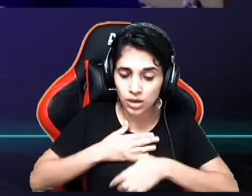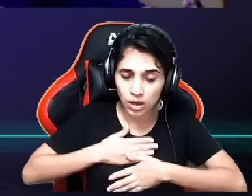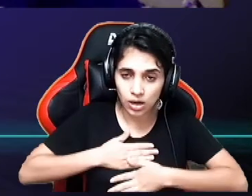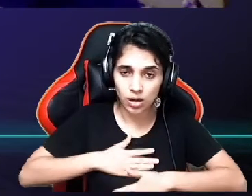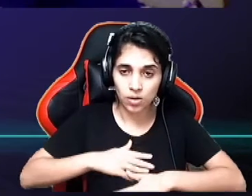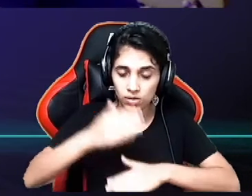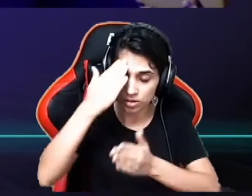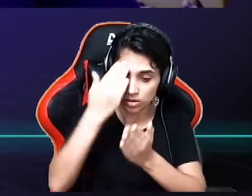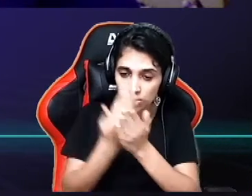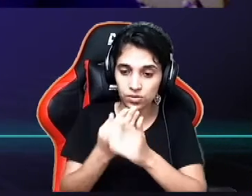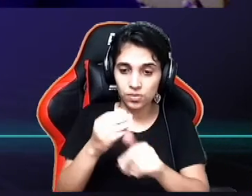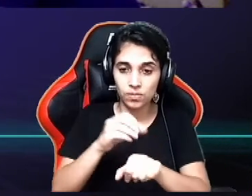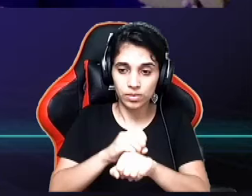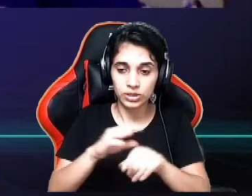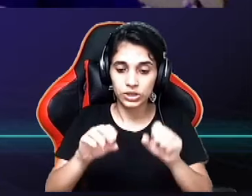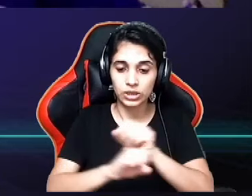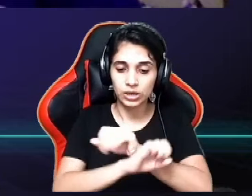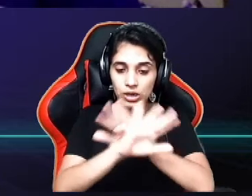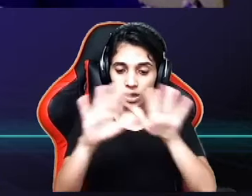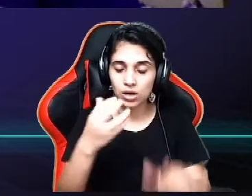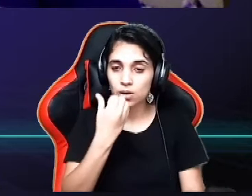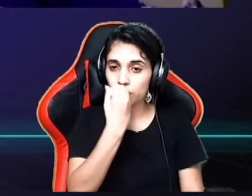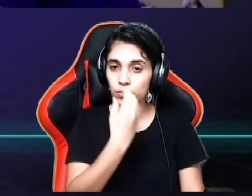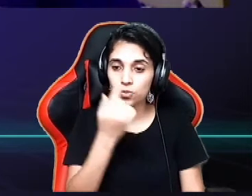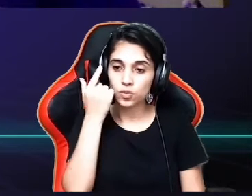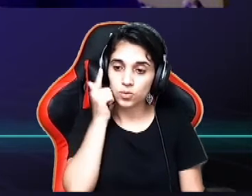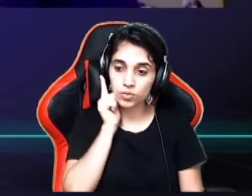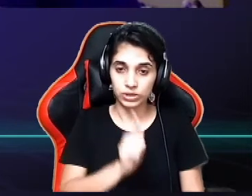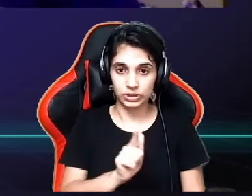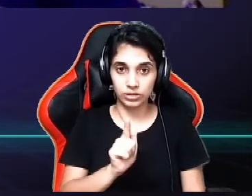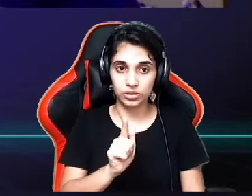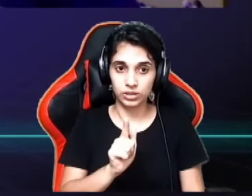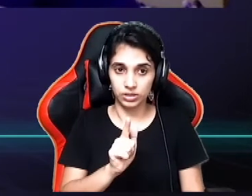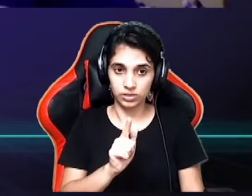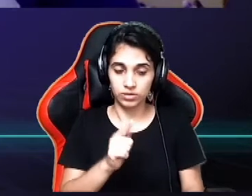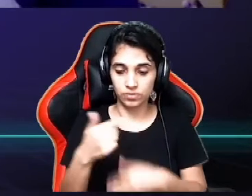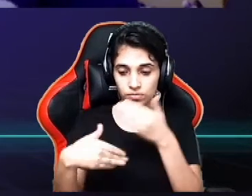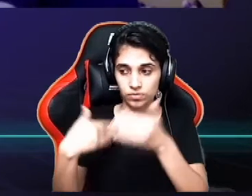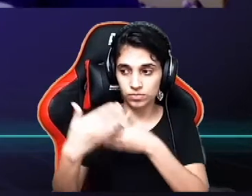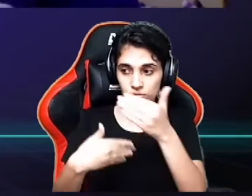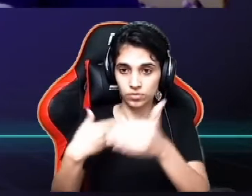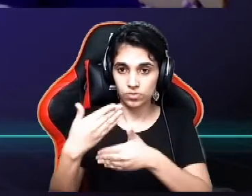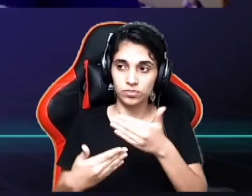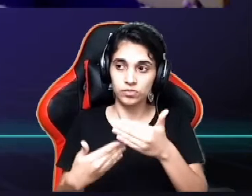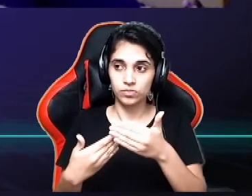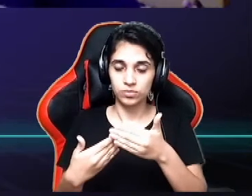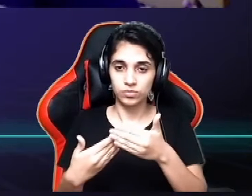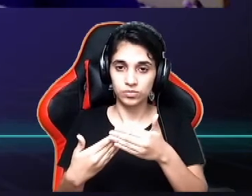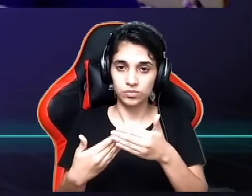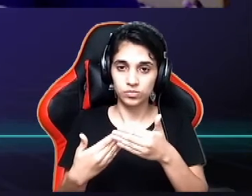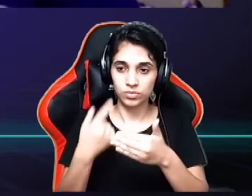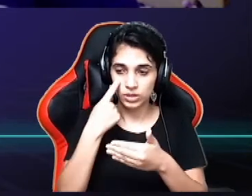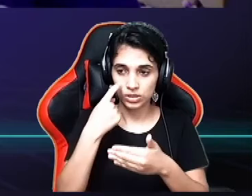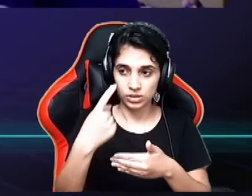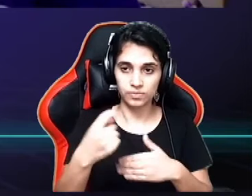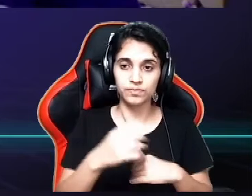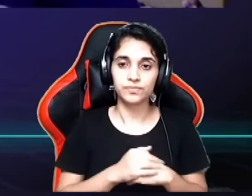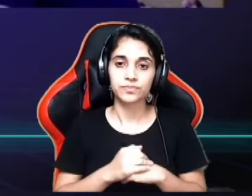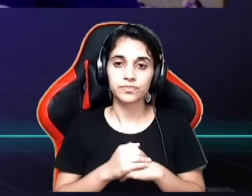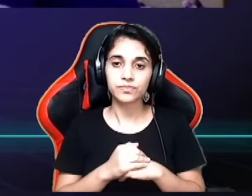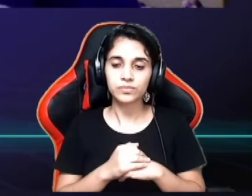add. I think it's a worthy piece of advice and being able to transform your product in a way